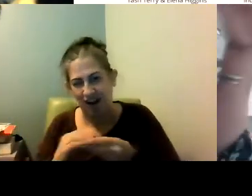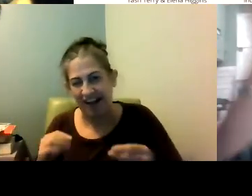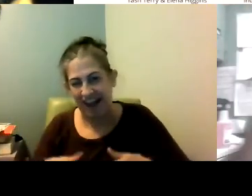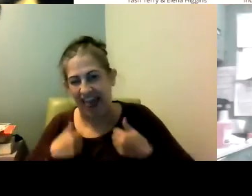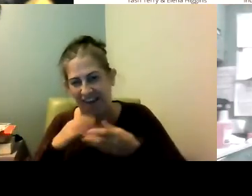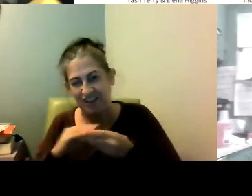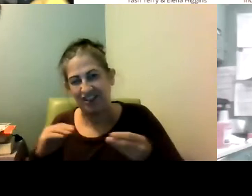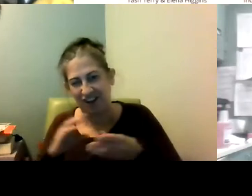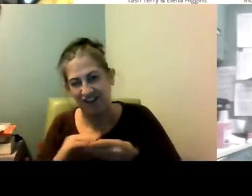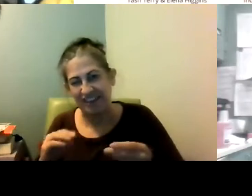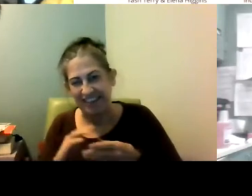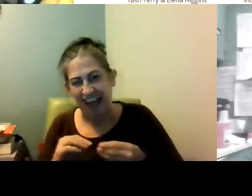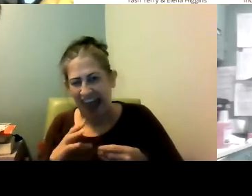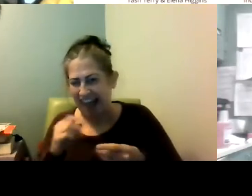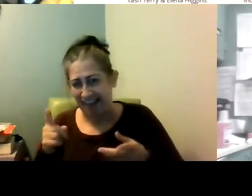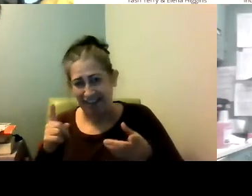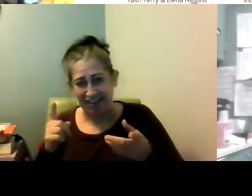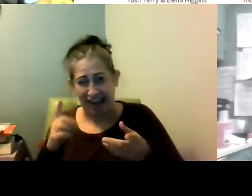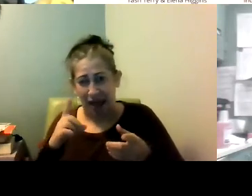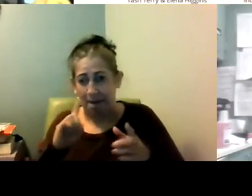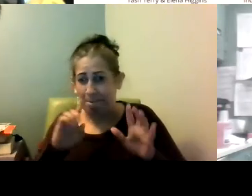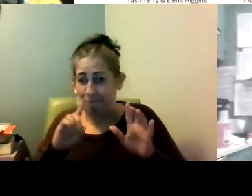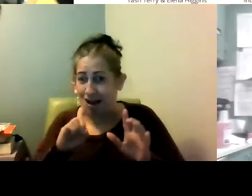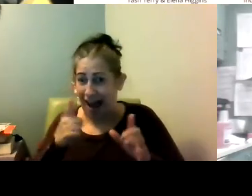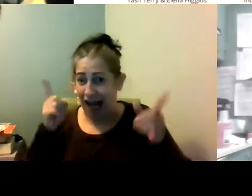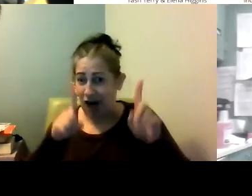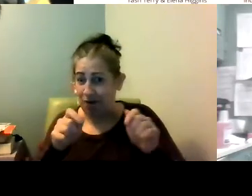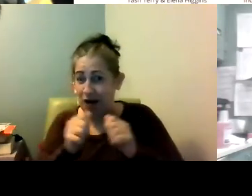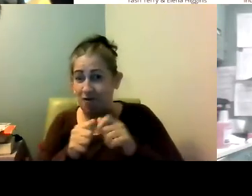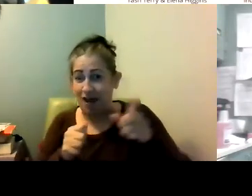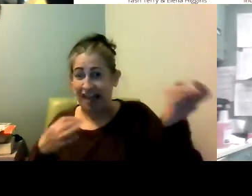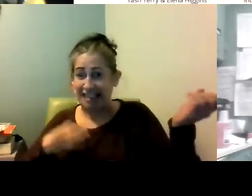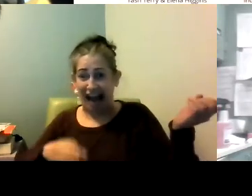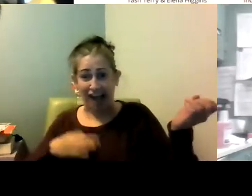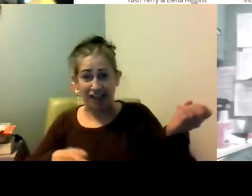elders give their stories and telling about their lives.